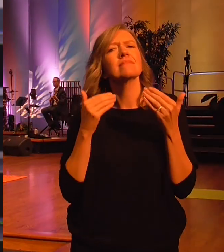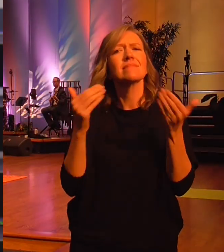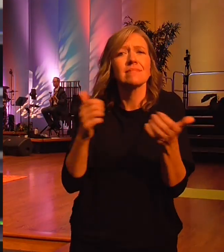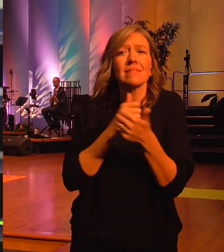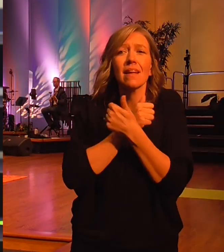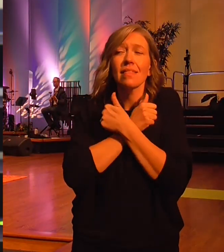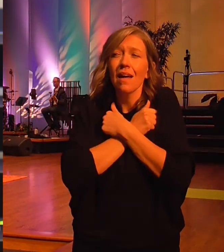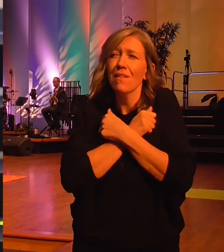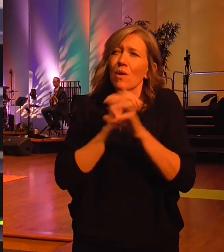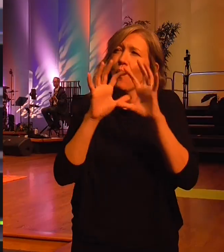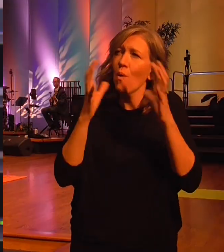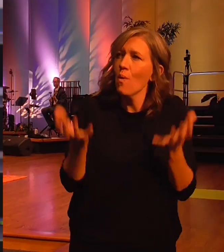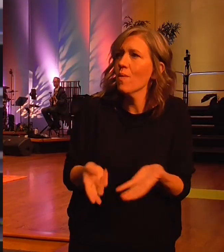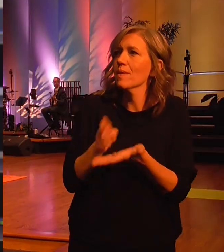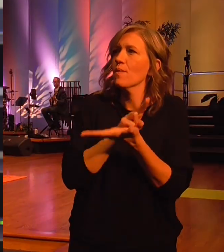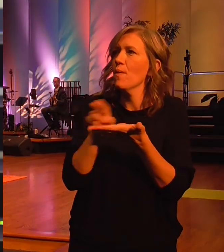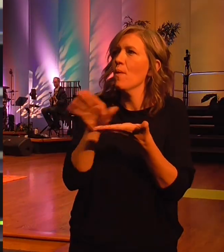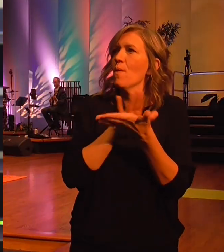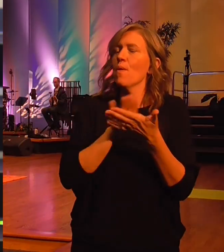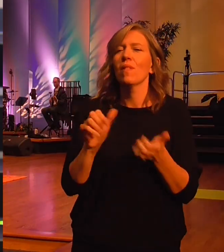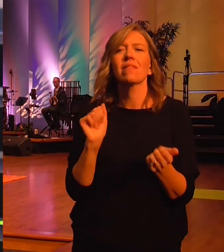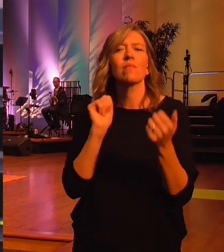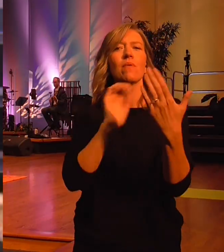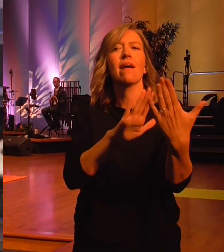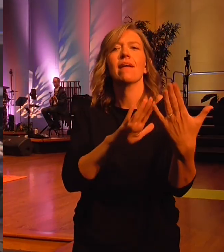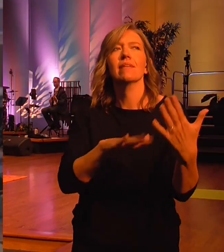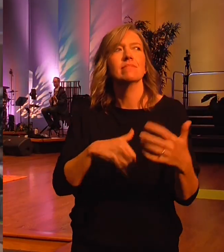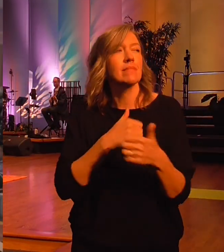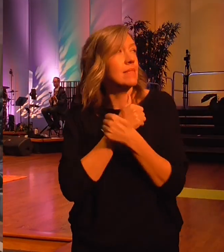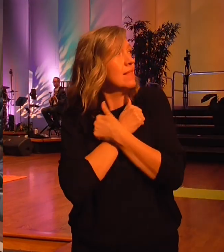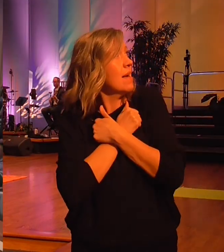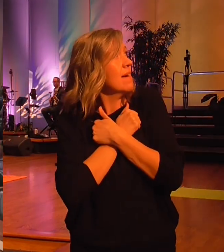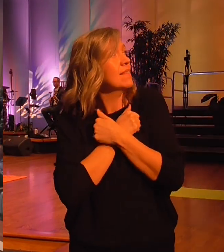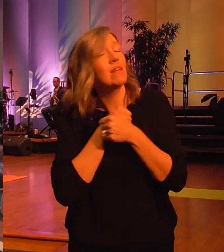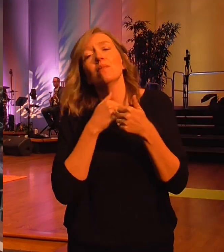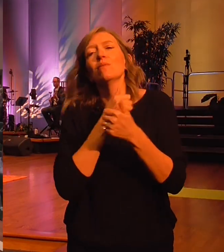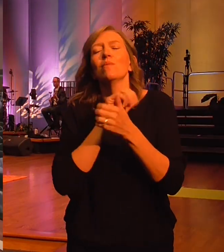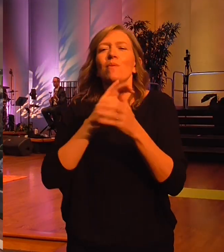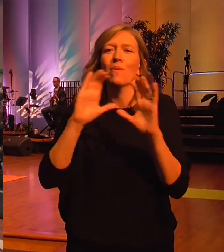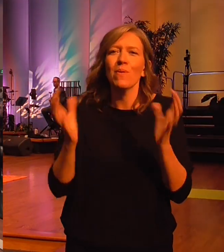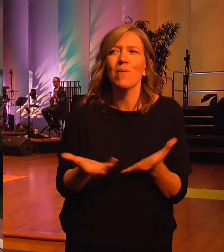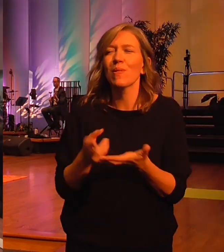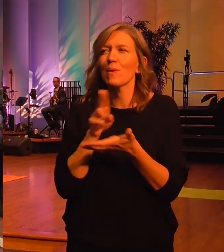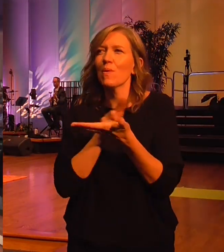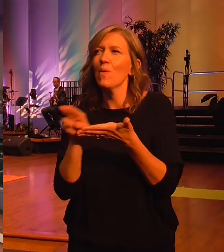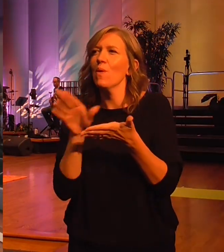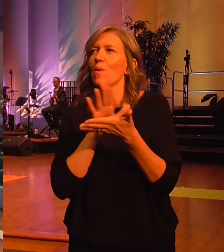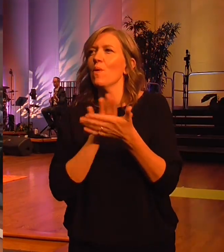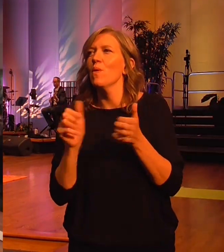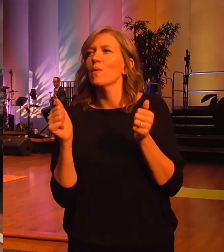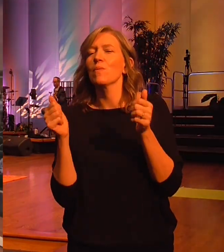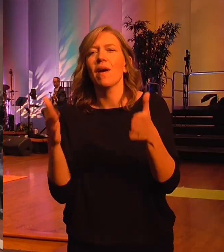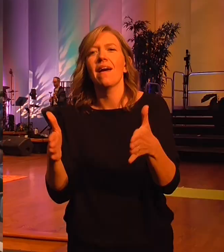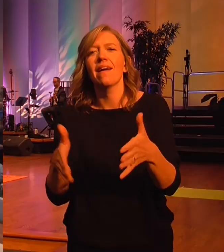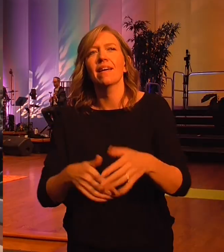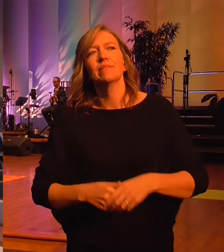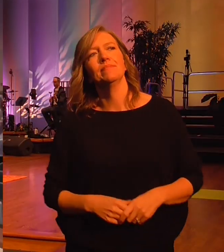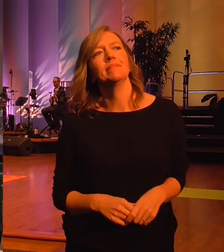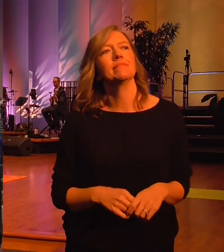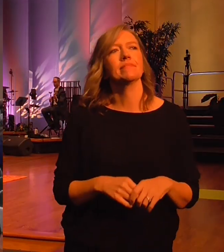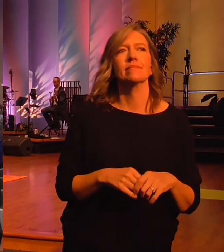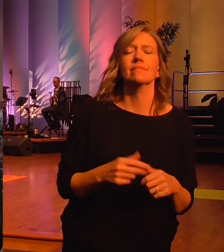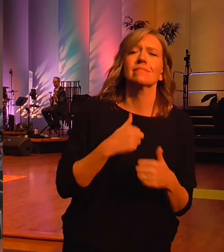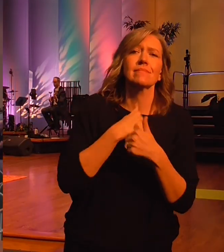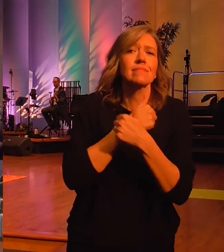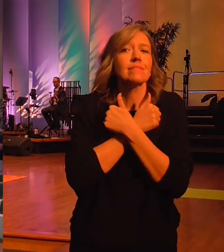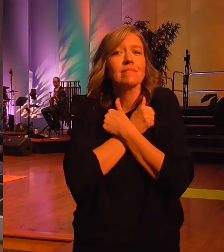me love in a holy, holy way. Oh, let me love in a holy, holy way. Oh,